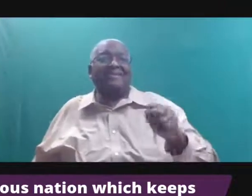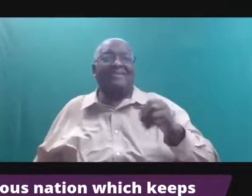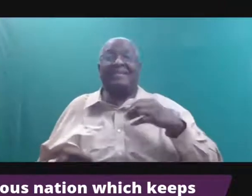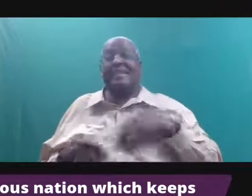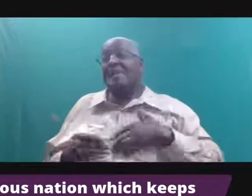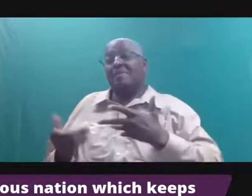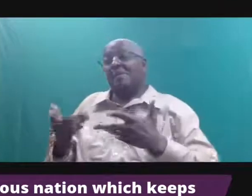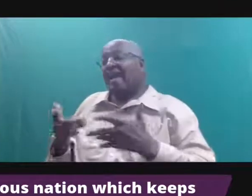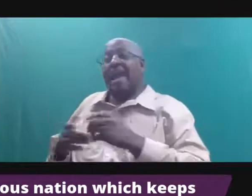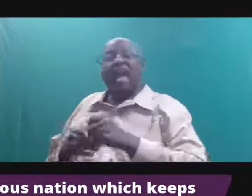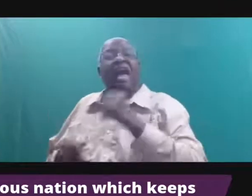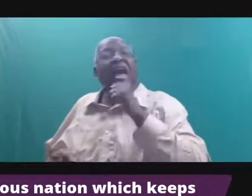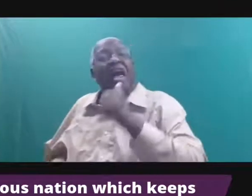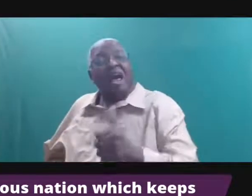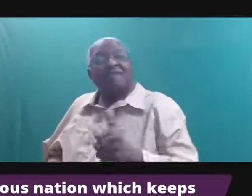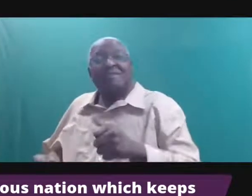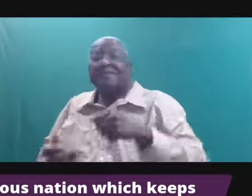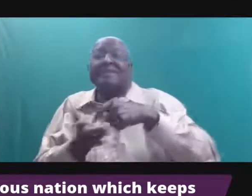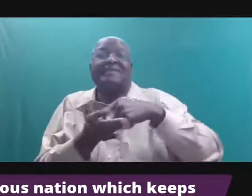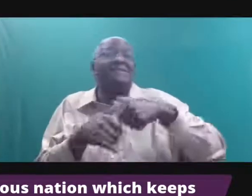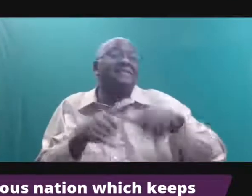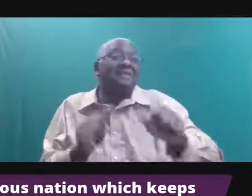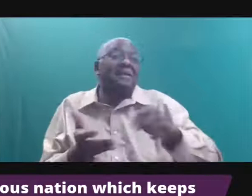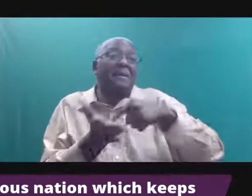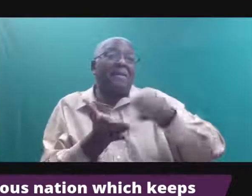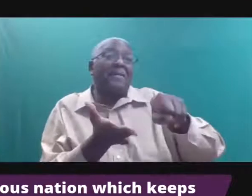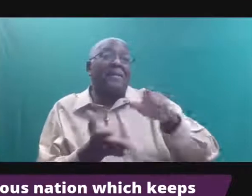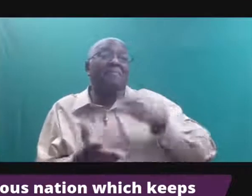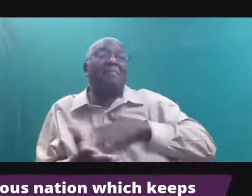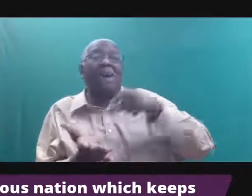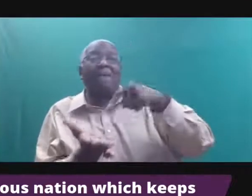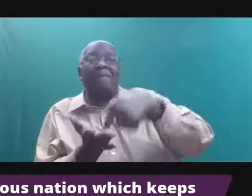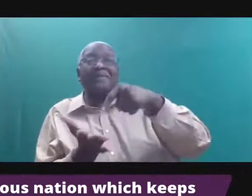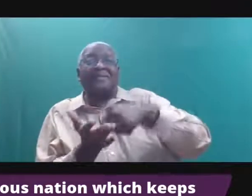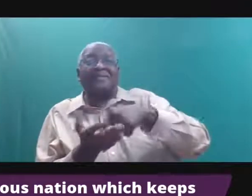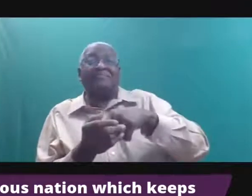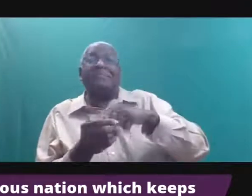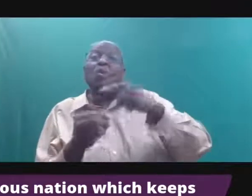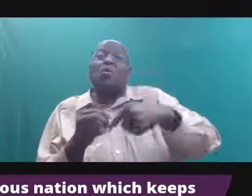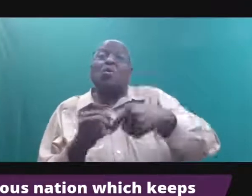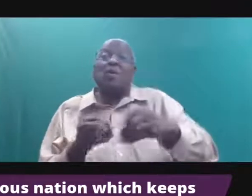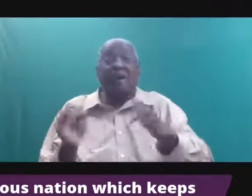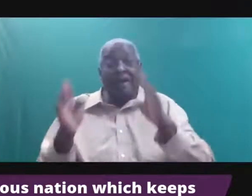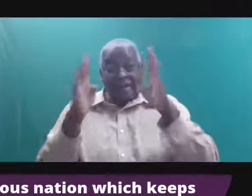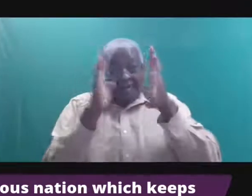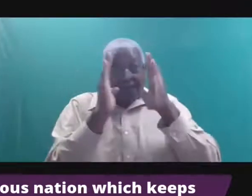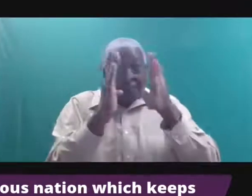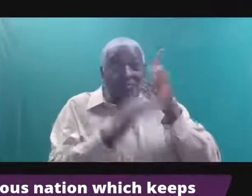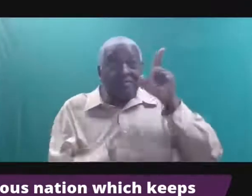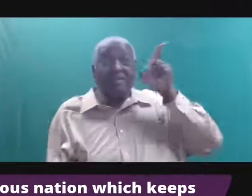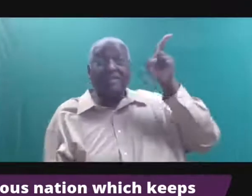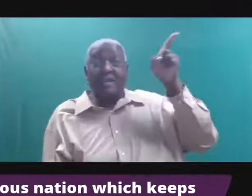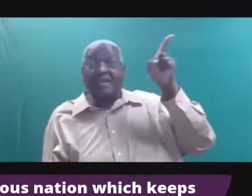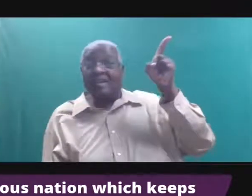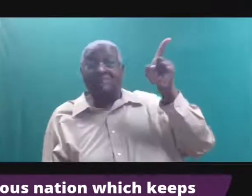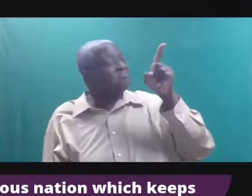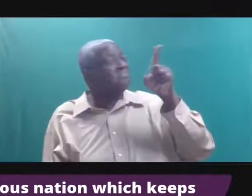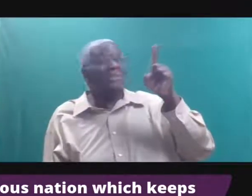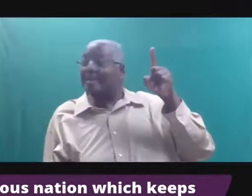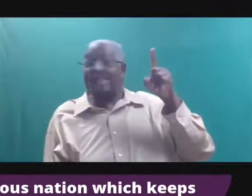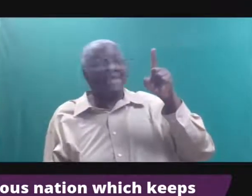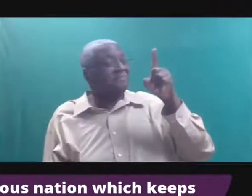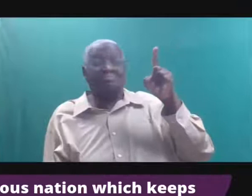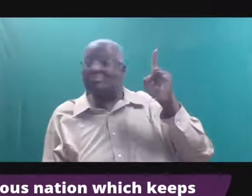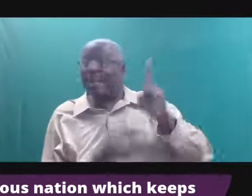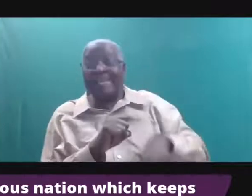have. I'm not gonna let it bother me. See, here's the thing. When I focus on God, I don't have time to compare. I don't have time